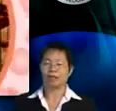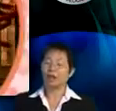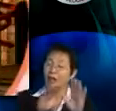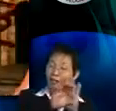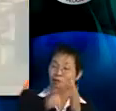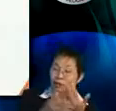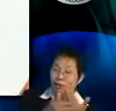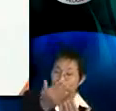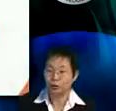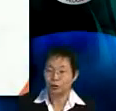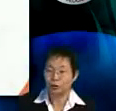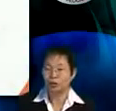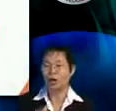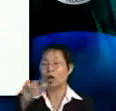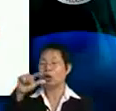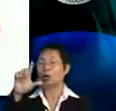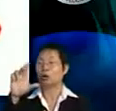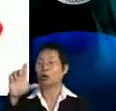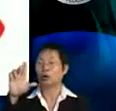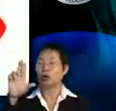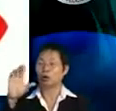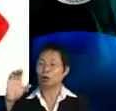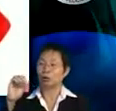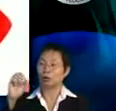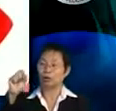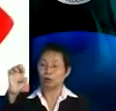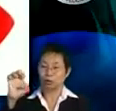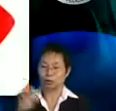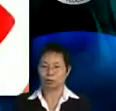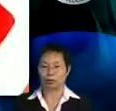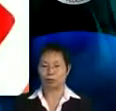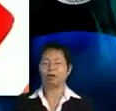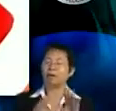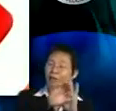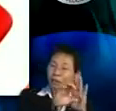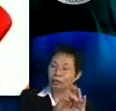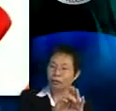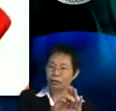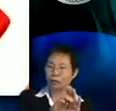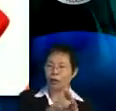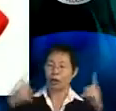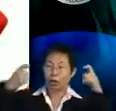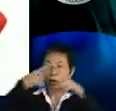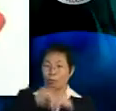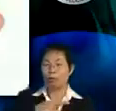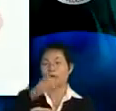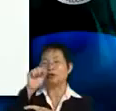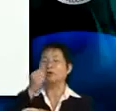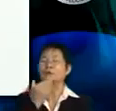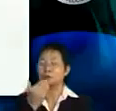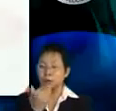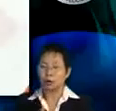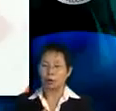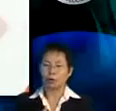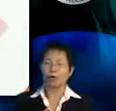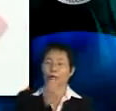Example of simple sugar is glucose. Maltose or malt sugar is an example of complex sugar. It is made up